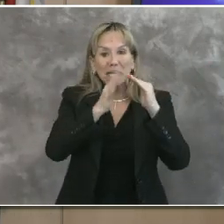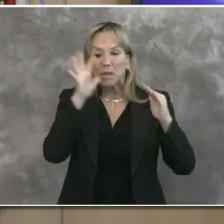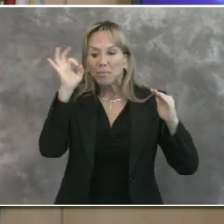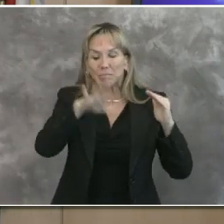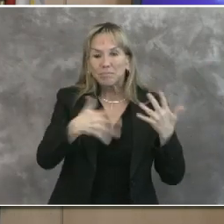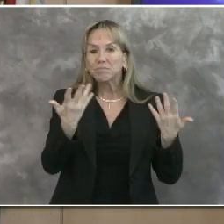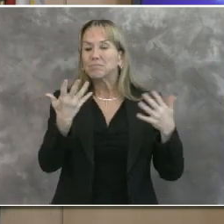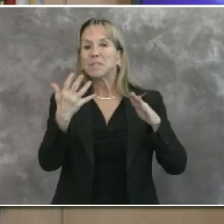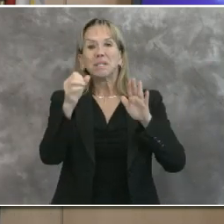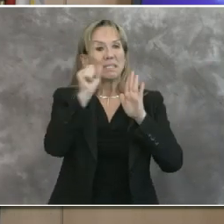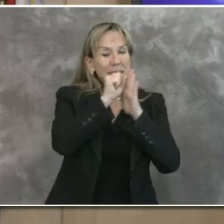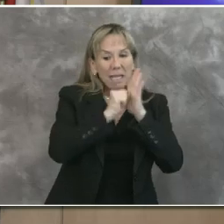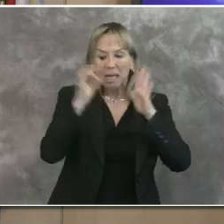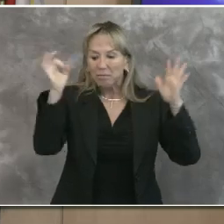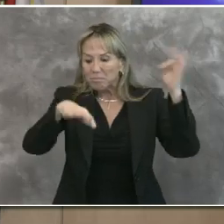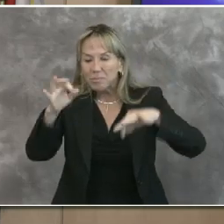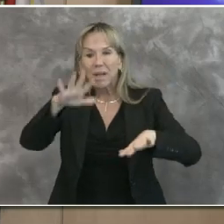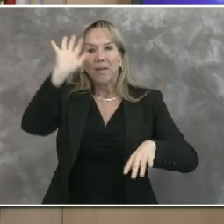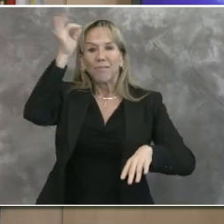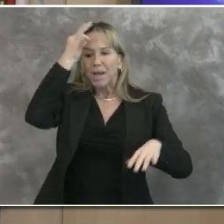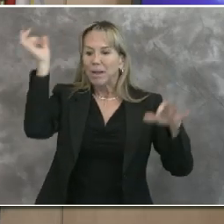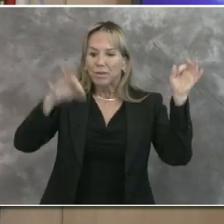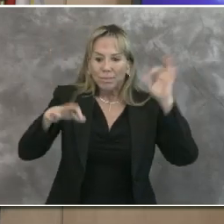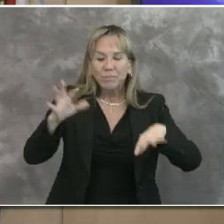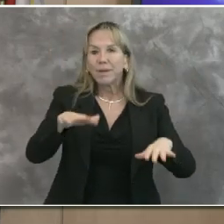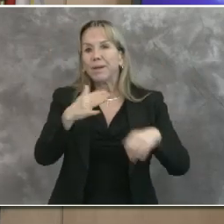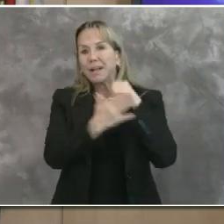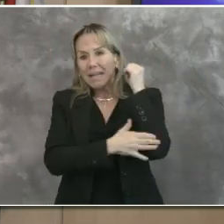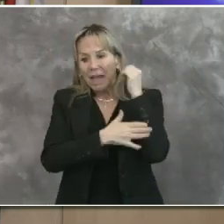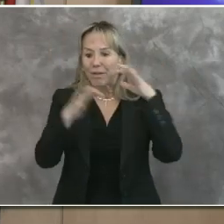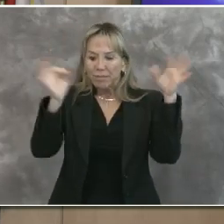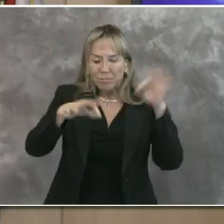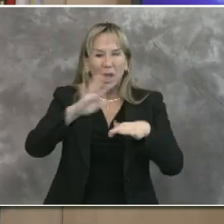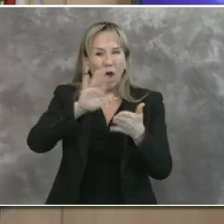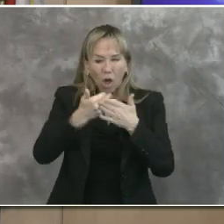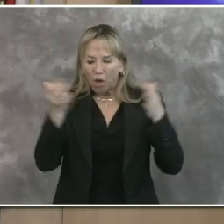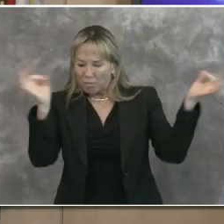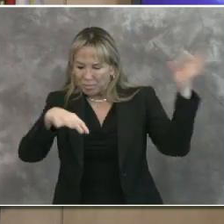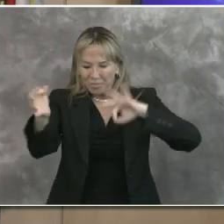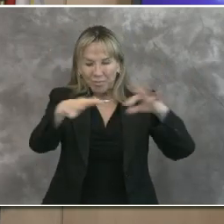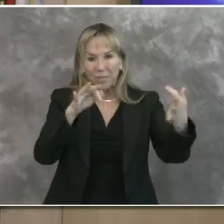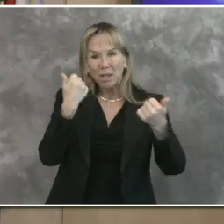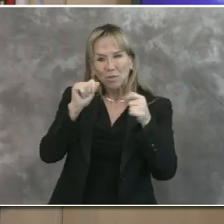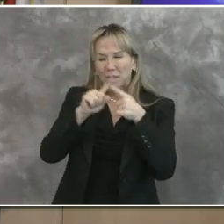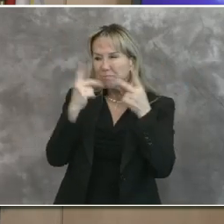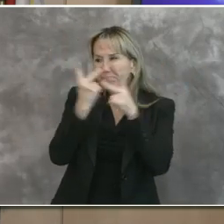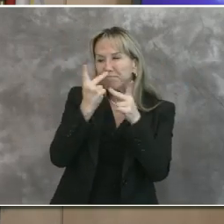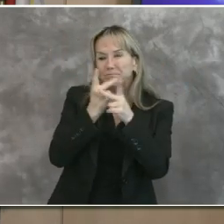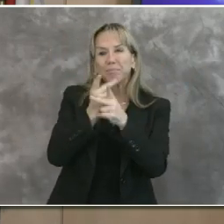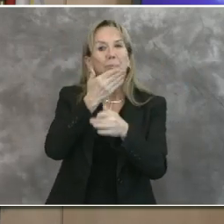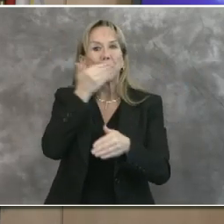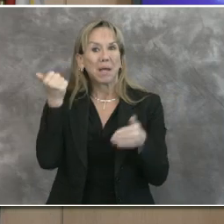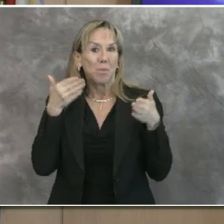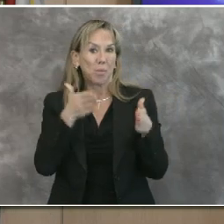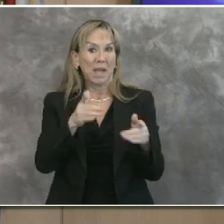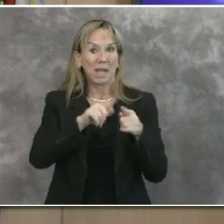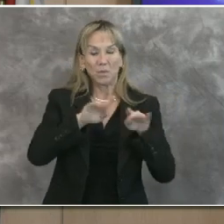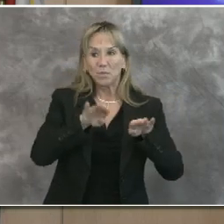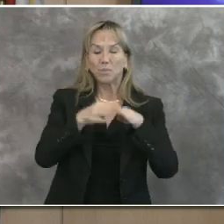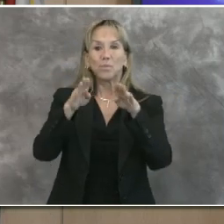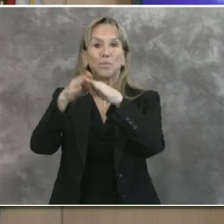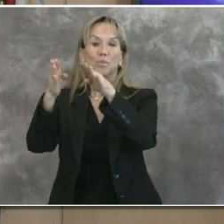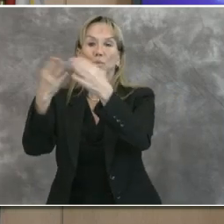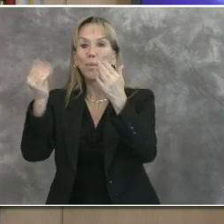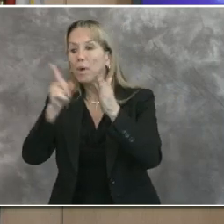all of them trying to navigate through an unprecedented situation as best as possible. And I'd like to take a minute and just talk about